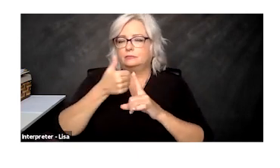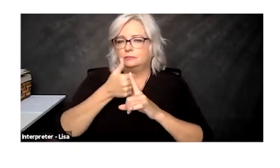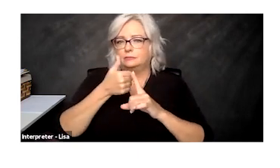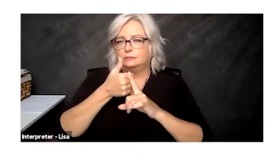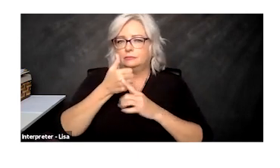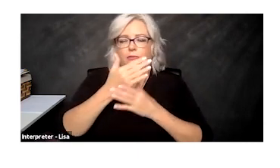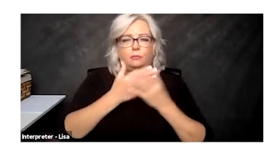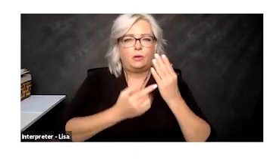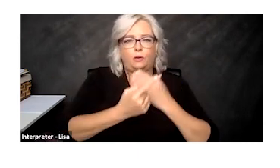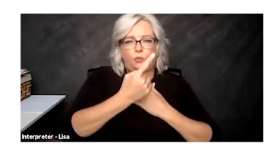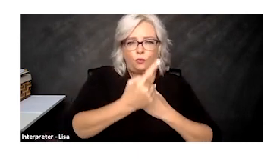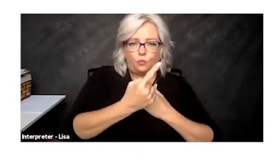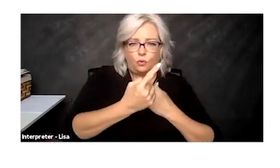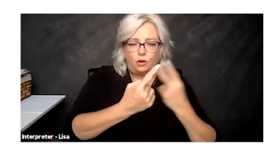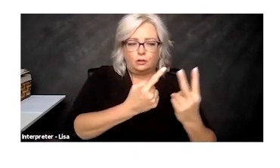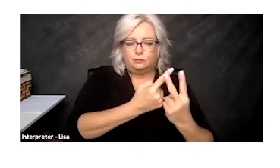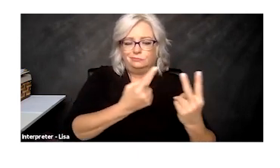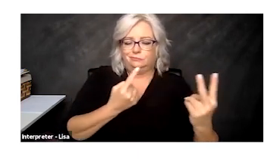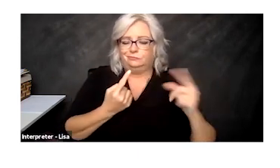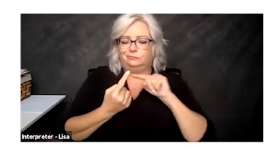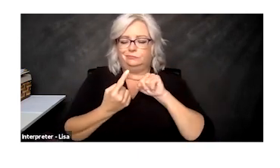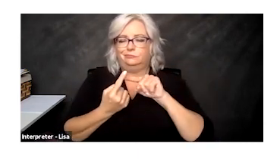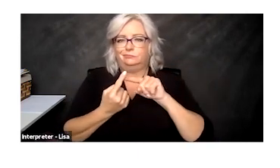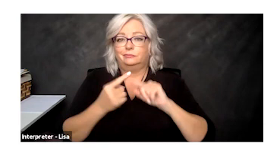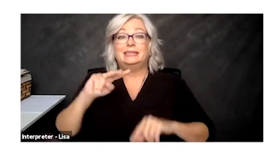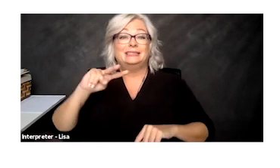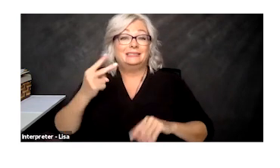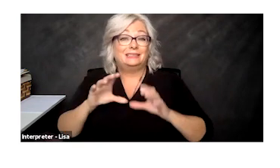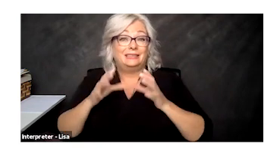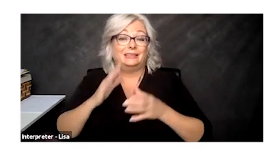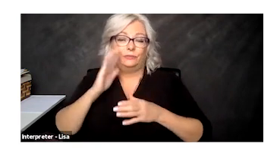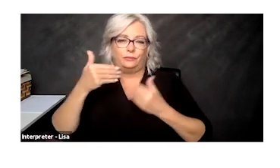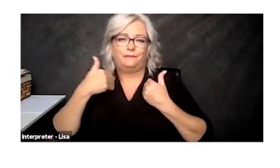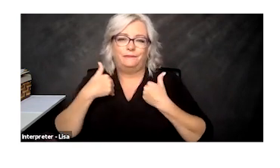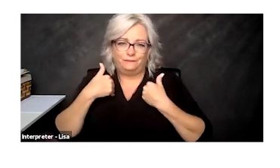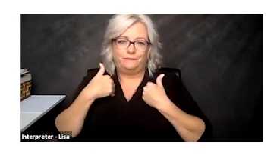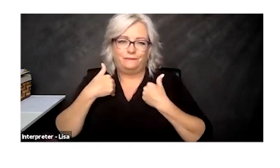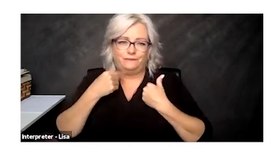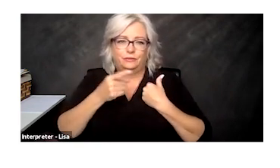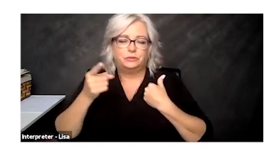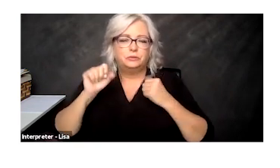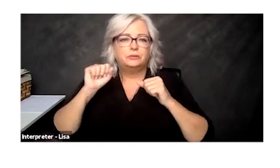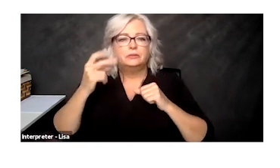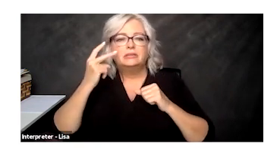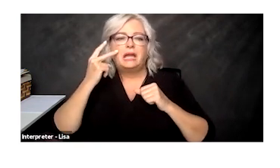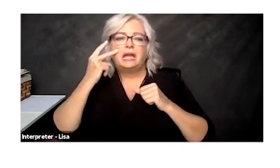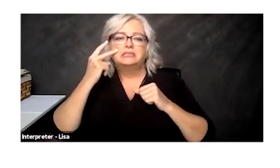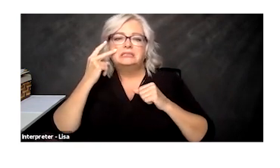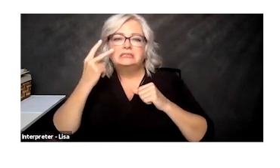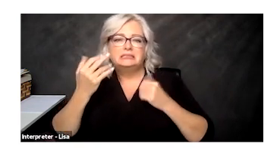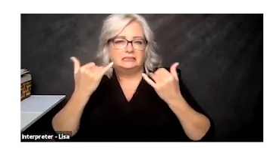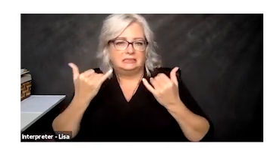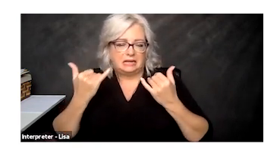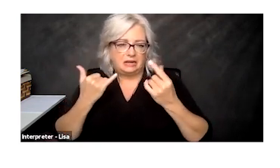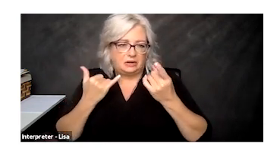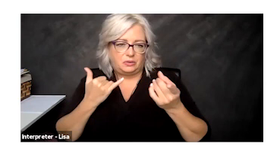of a series. We're going to have a second class, and you all can see some of the things that we're going to delve into in the